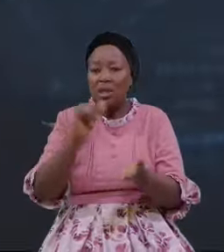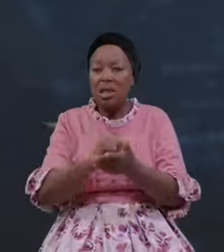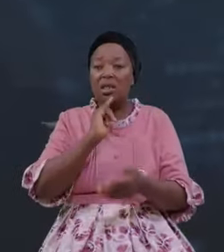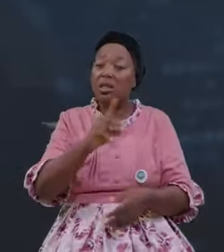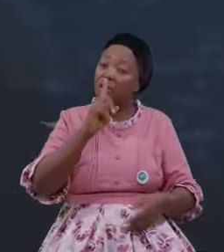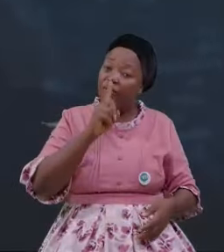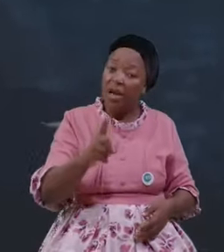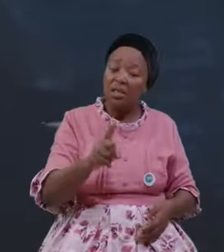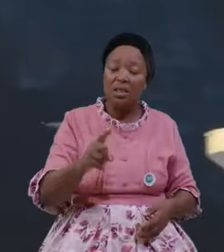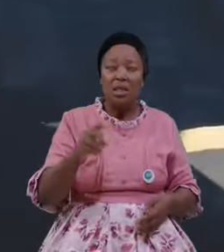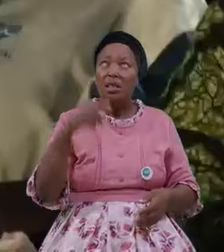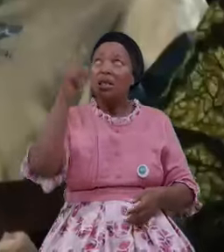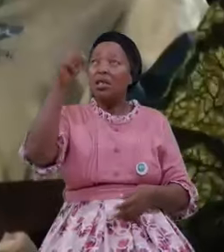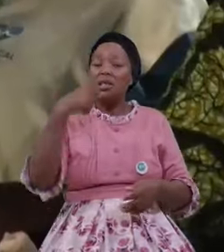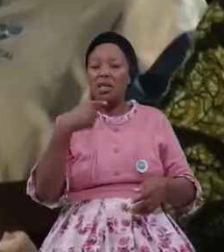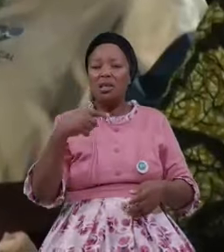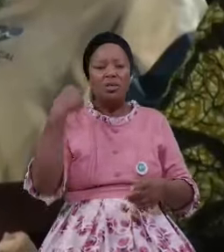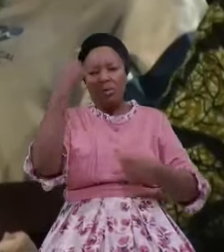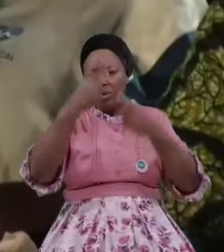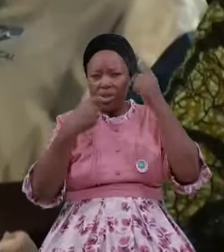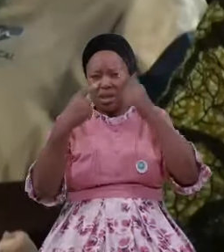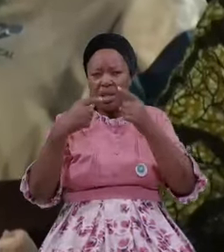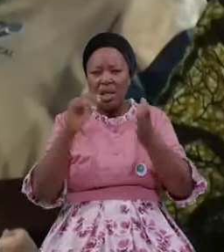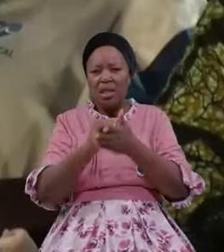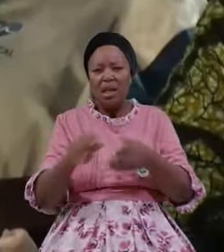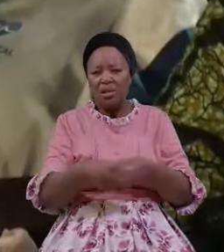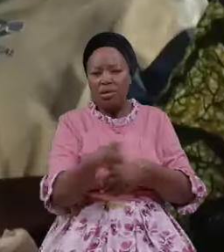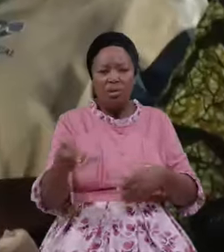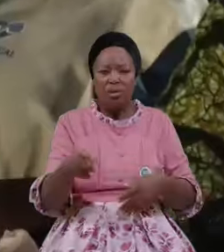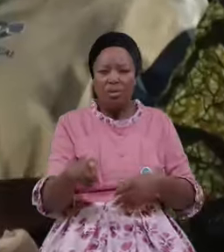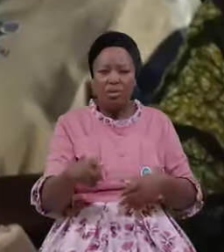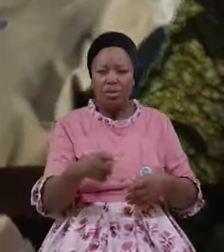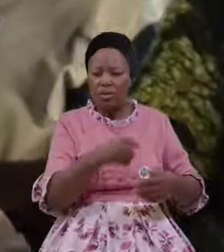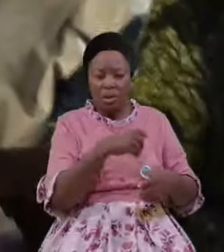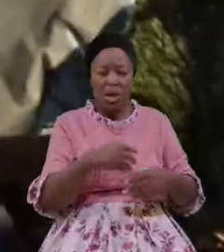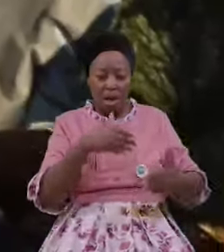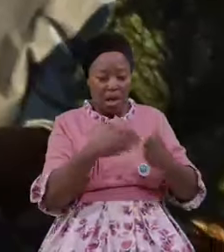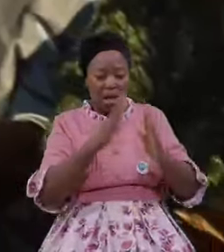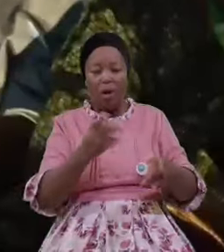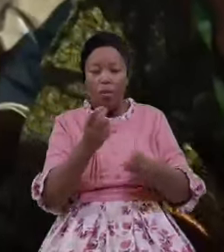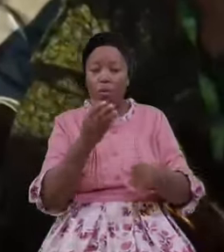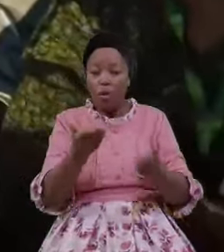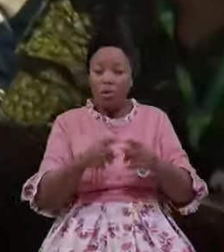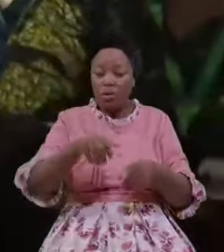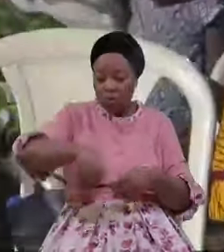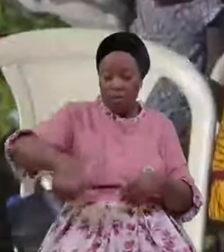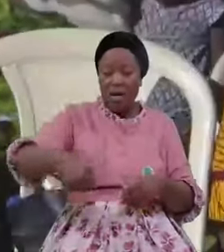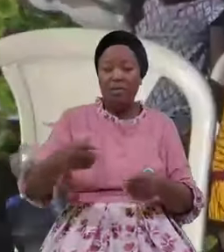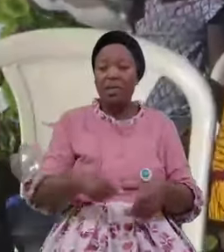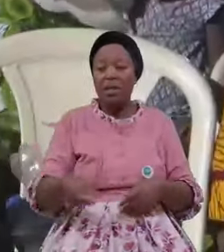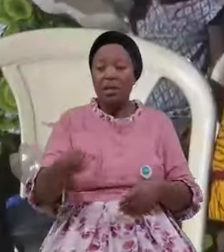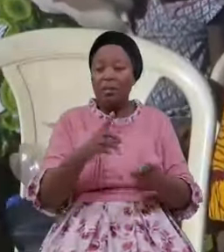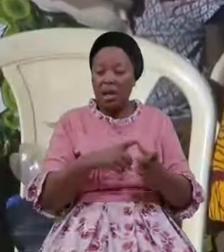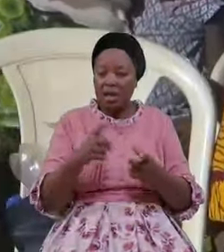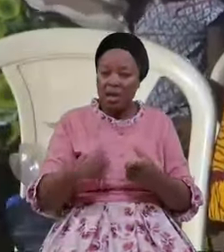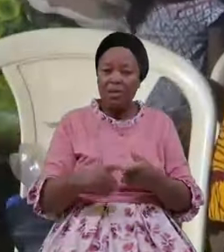says, consider that those leaders even wanted to bribe them. They actually bribed them so that